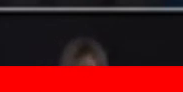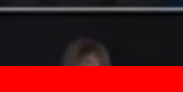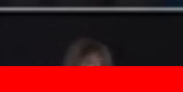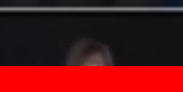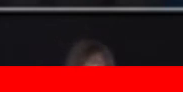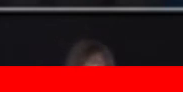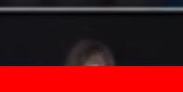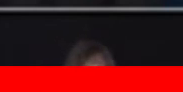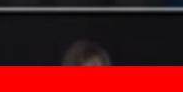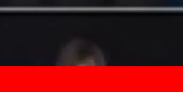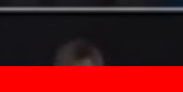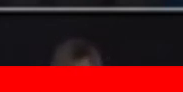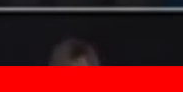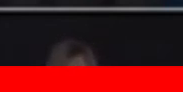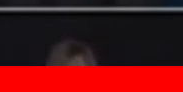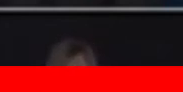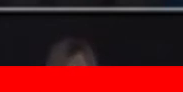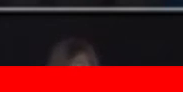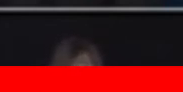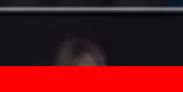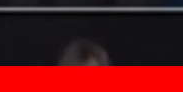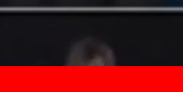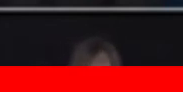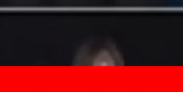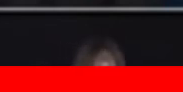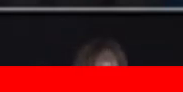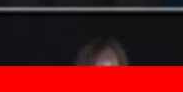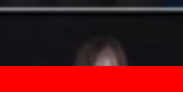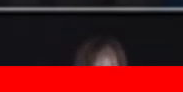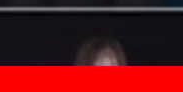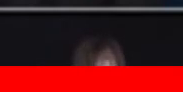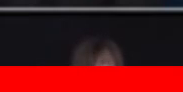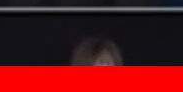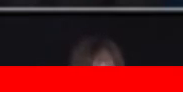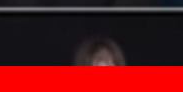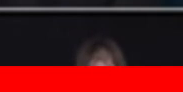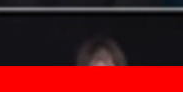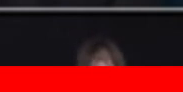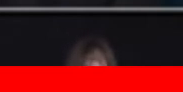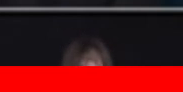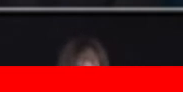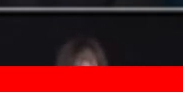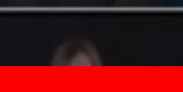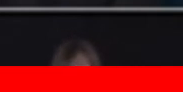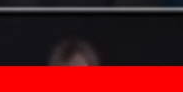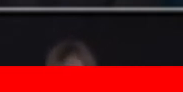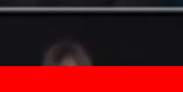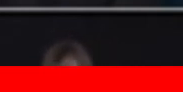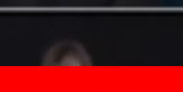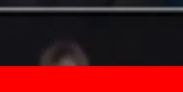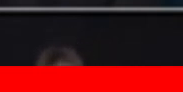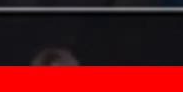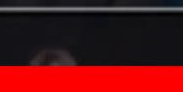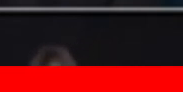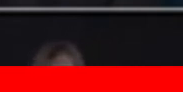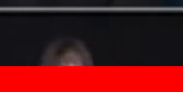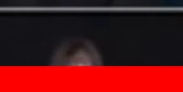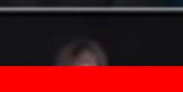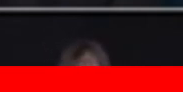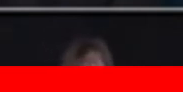on that. You have your time sometimes if you go to the school for your in-classroom setting with masking and other procedures. So it is a tough